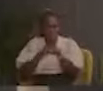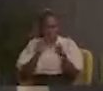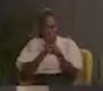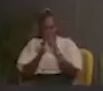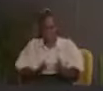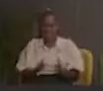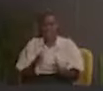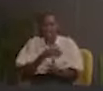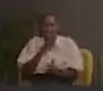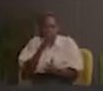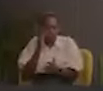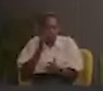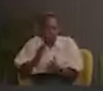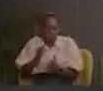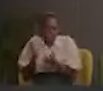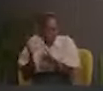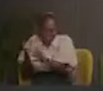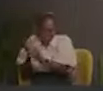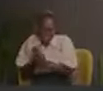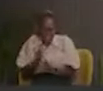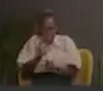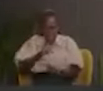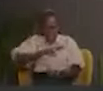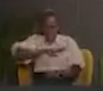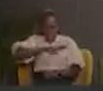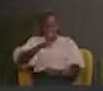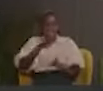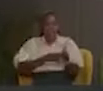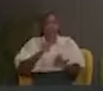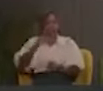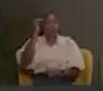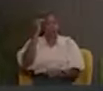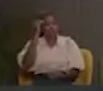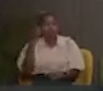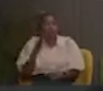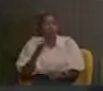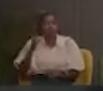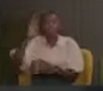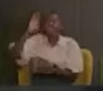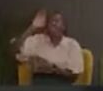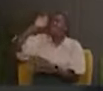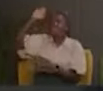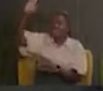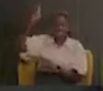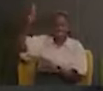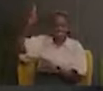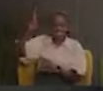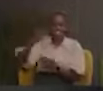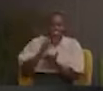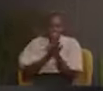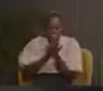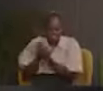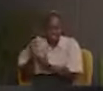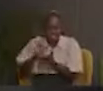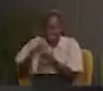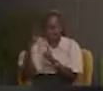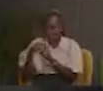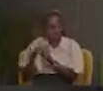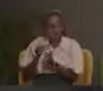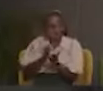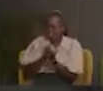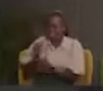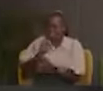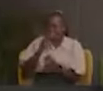draw your confidence from your knowledge of his integrity. The word integrity is from the word